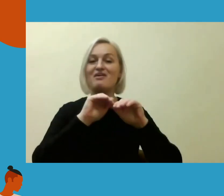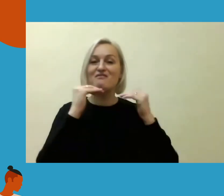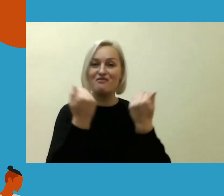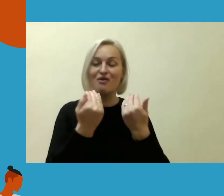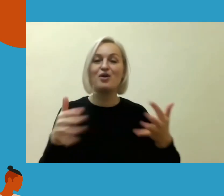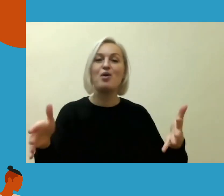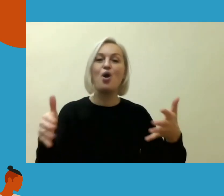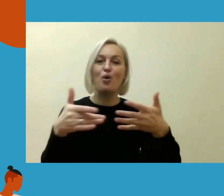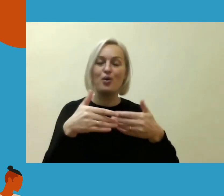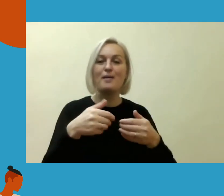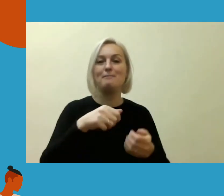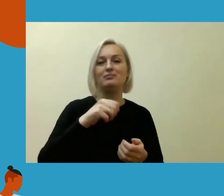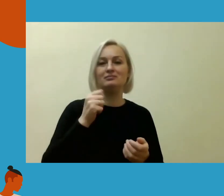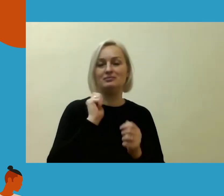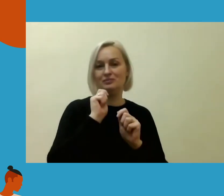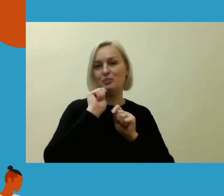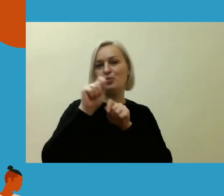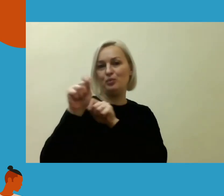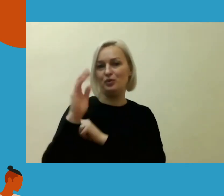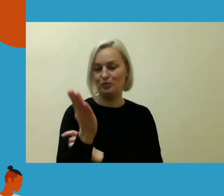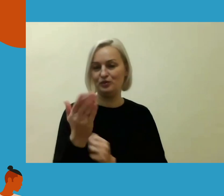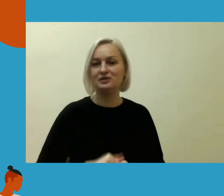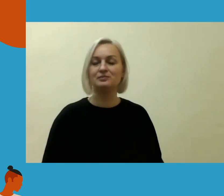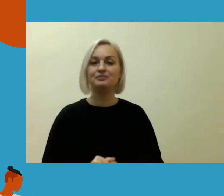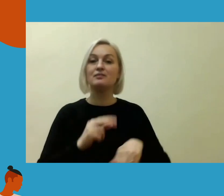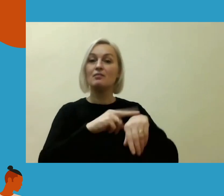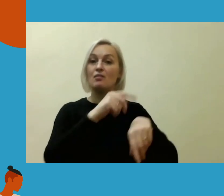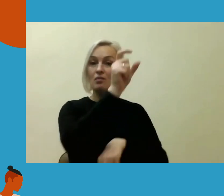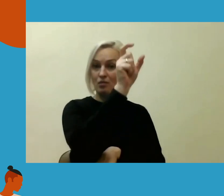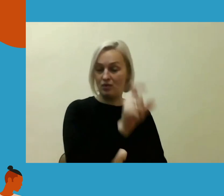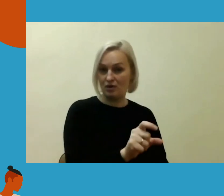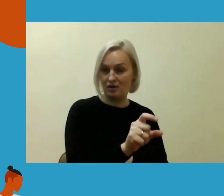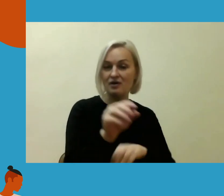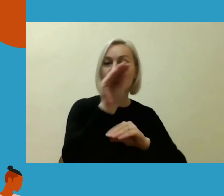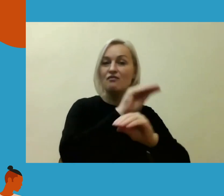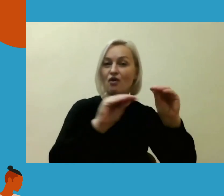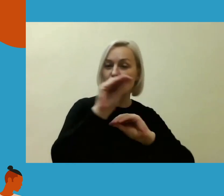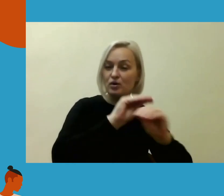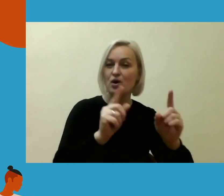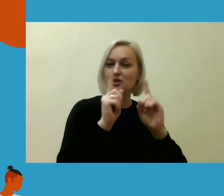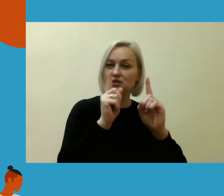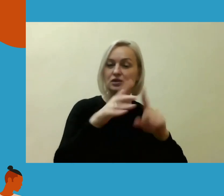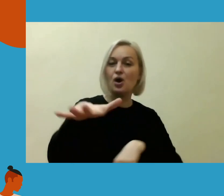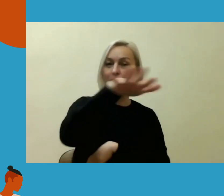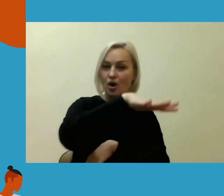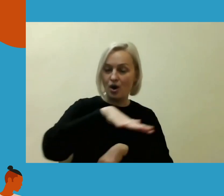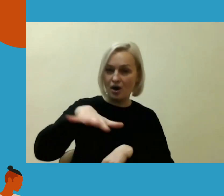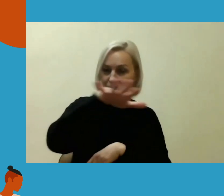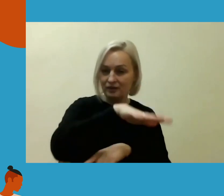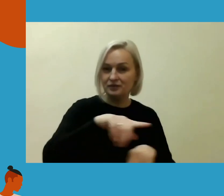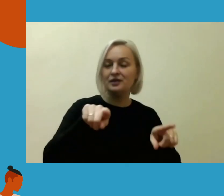I said that there will be a question how to call an officer